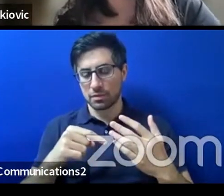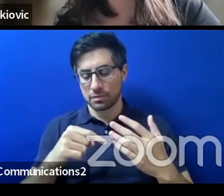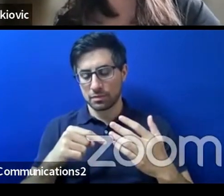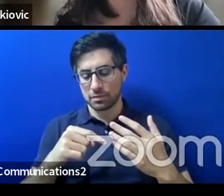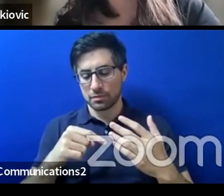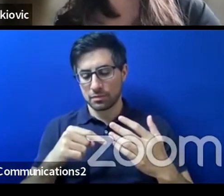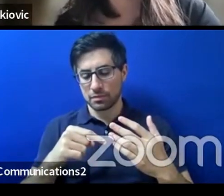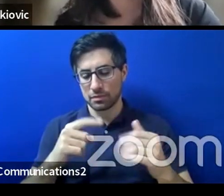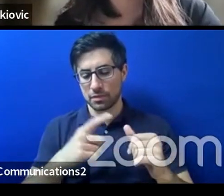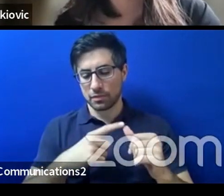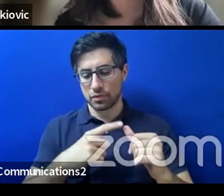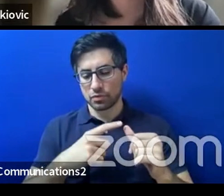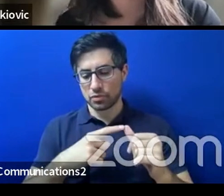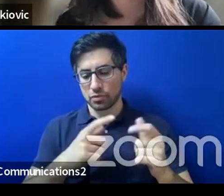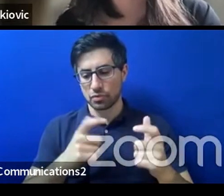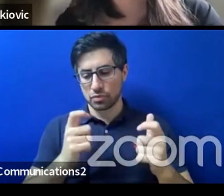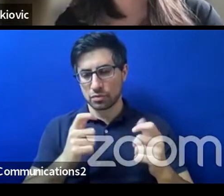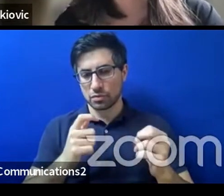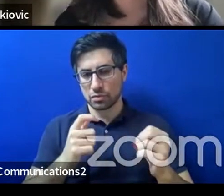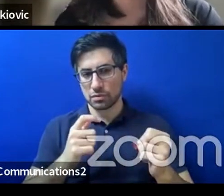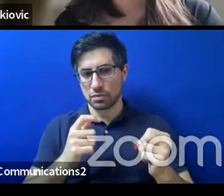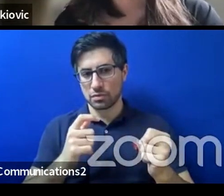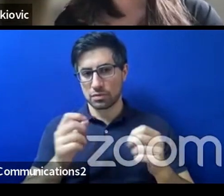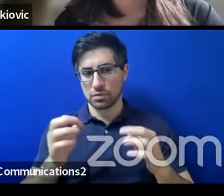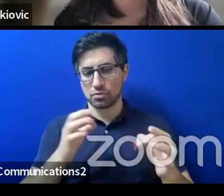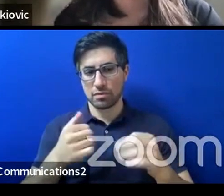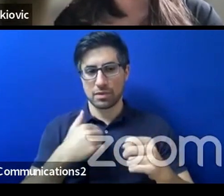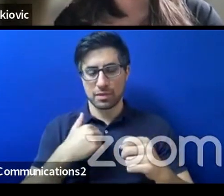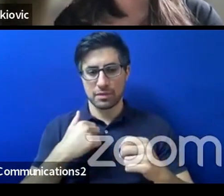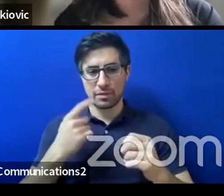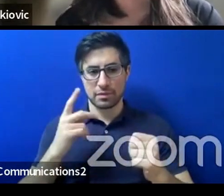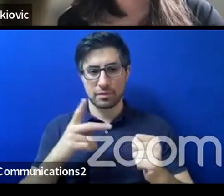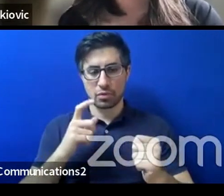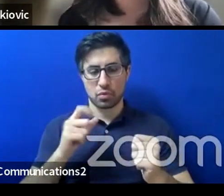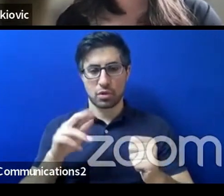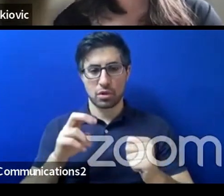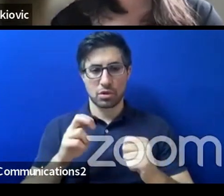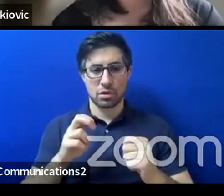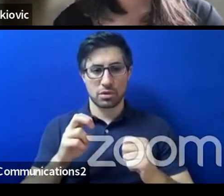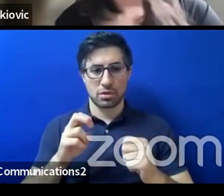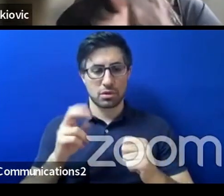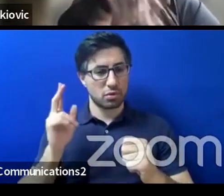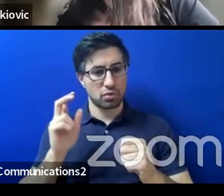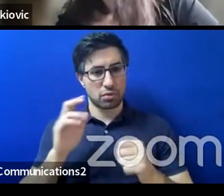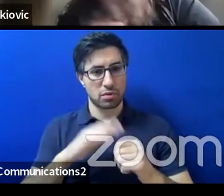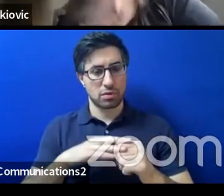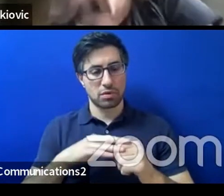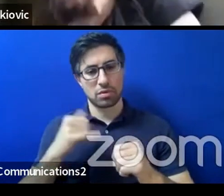I should first quickly describe myself for people who are tuned in on